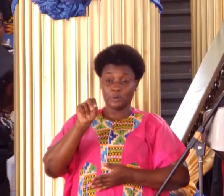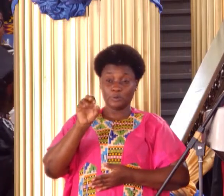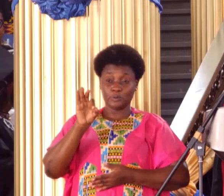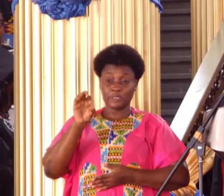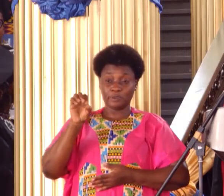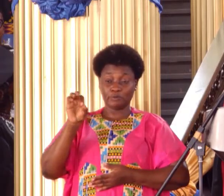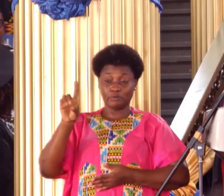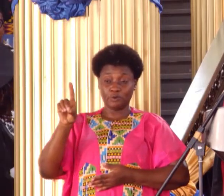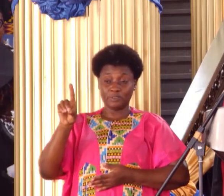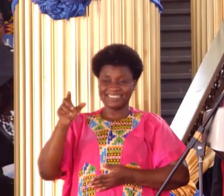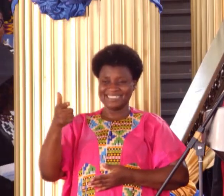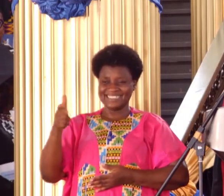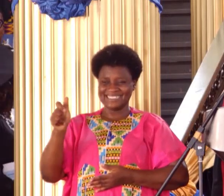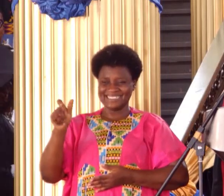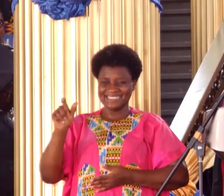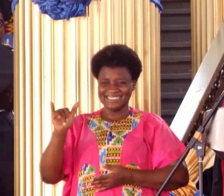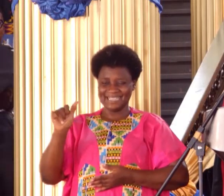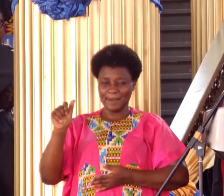Jampo,